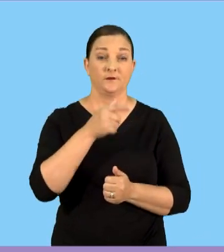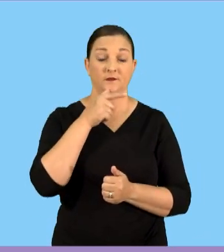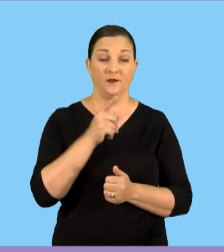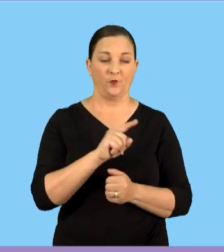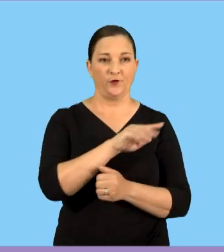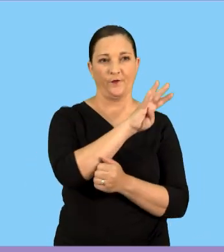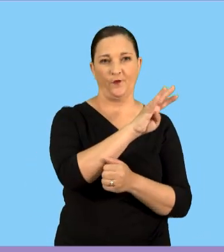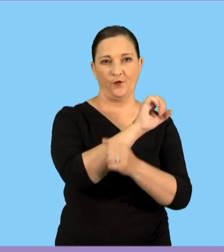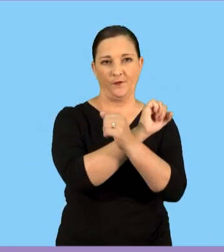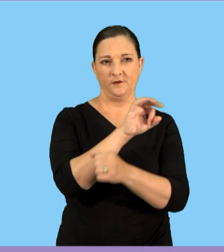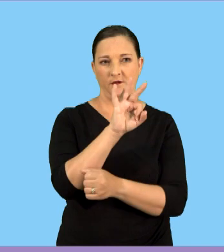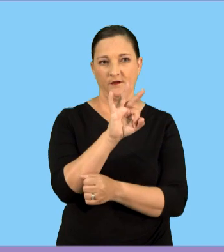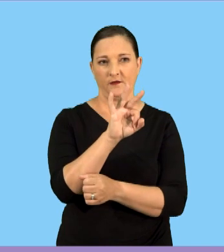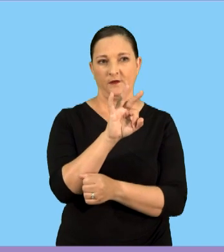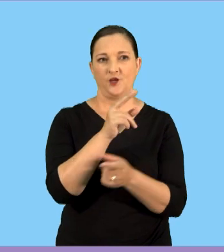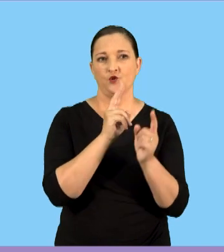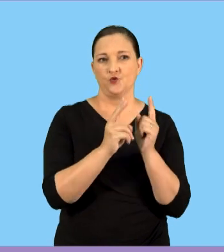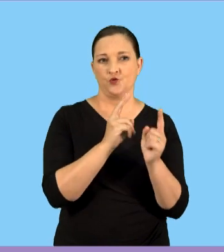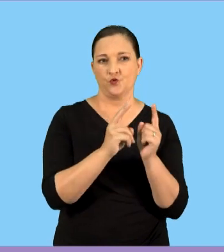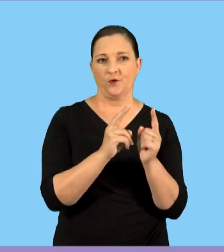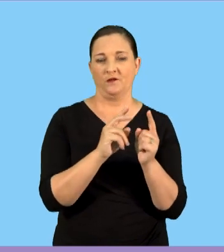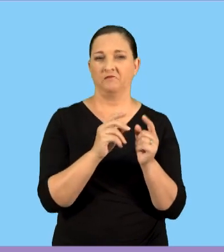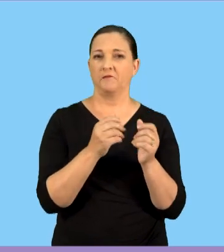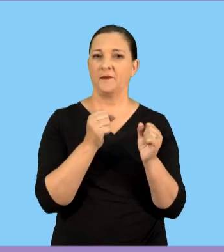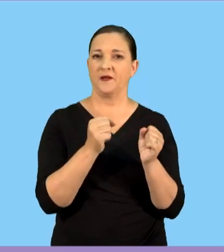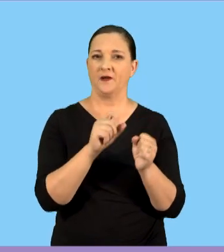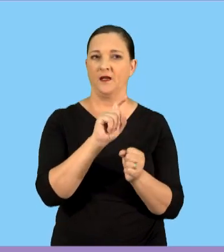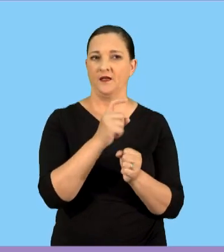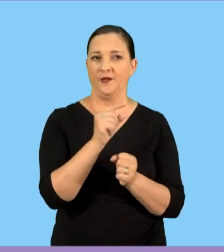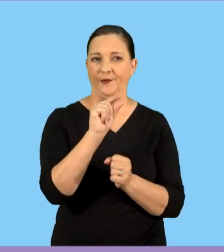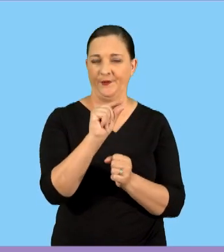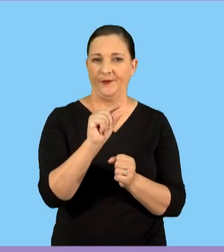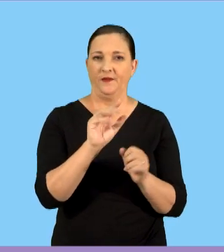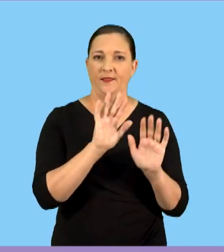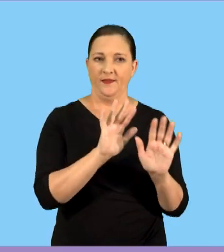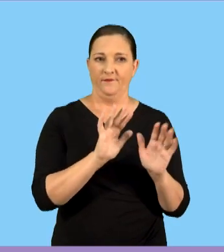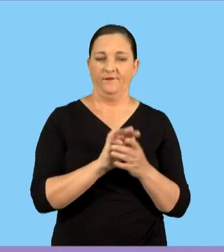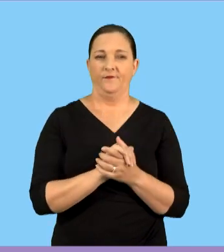to say 4 multiplied by 3, that is 12, and we leave the variables